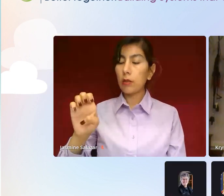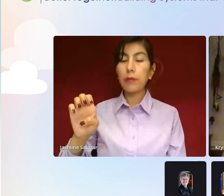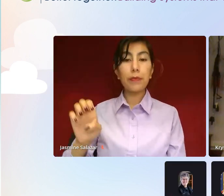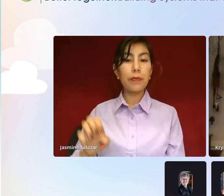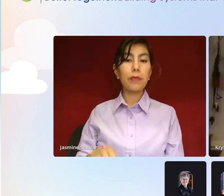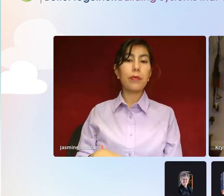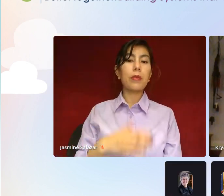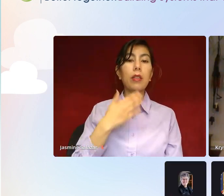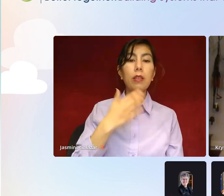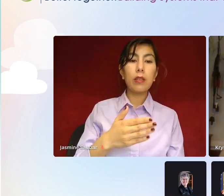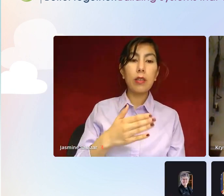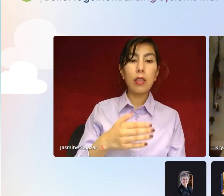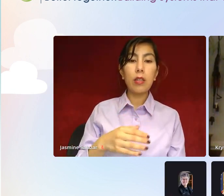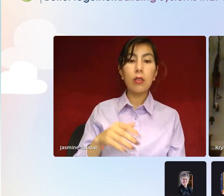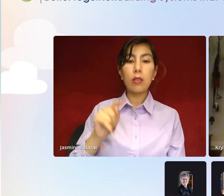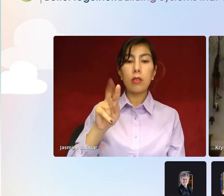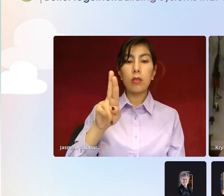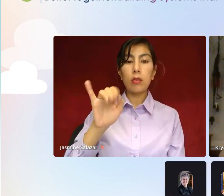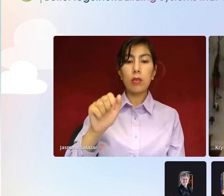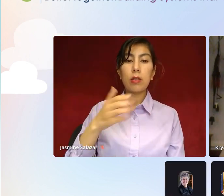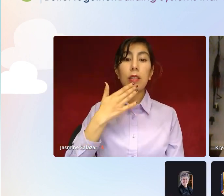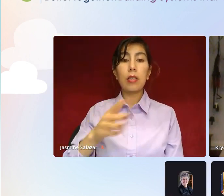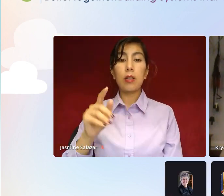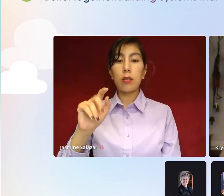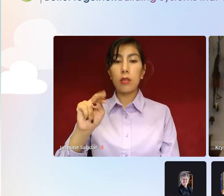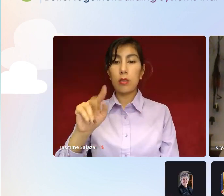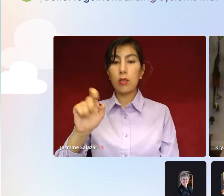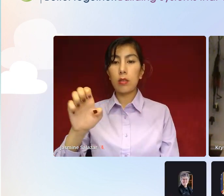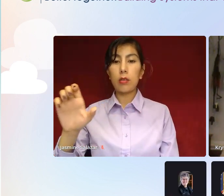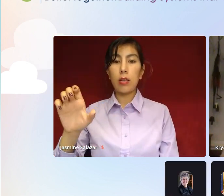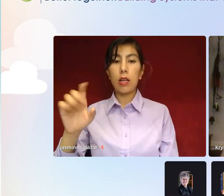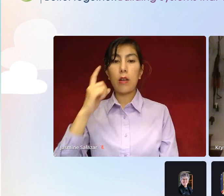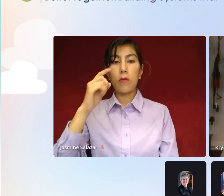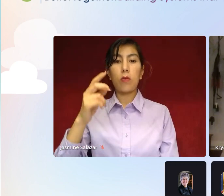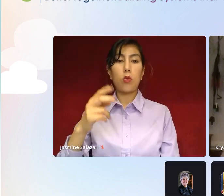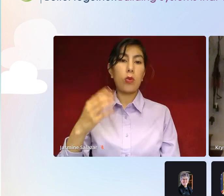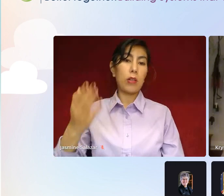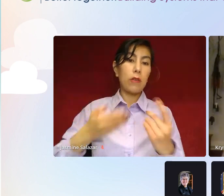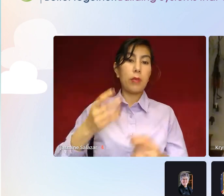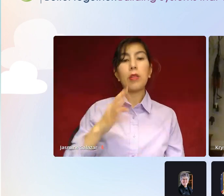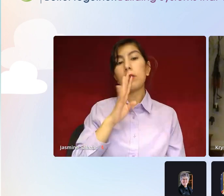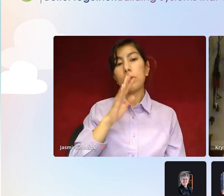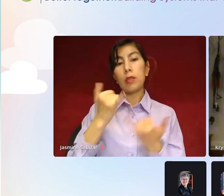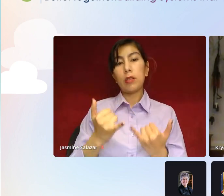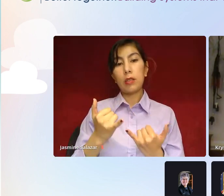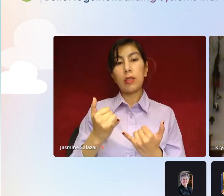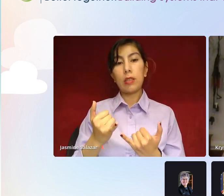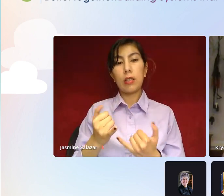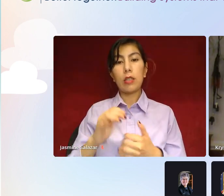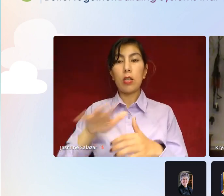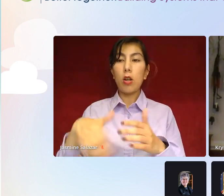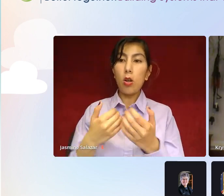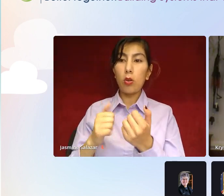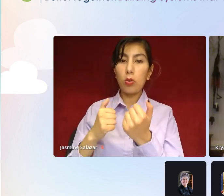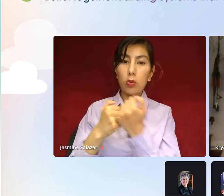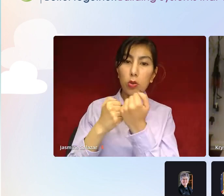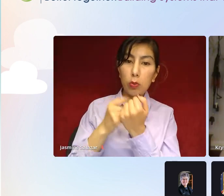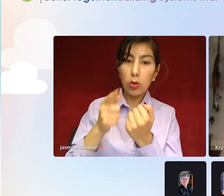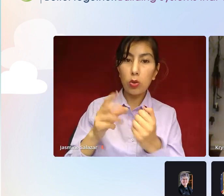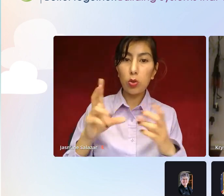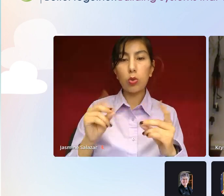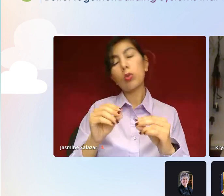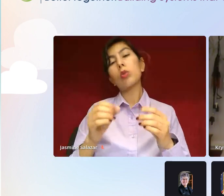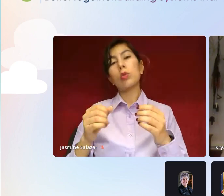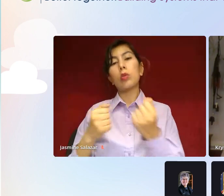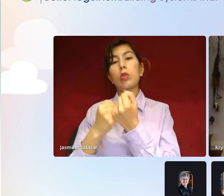thank you, NTTAC, for inviting me to speak today and for all the hard work you do to really support the mental health of children and families nationwide.